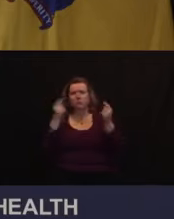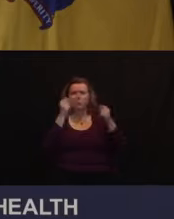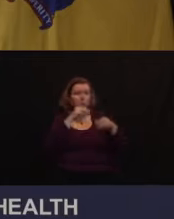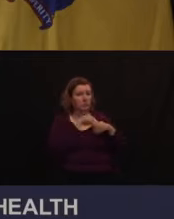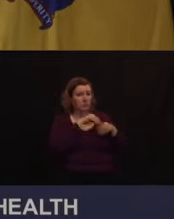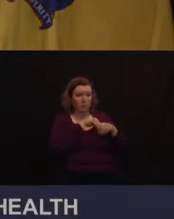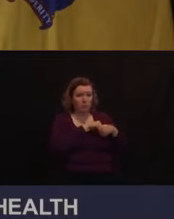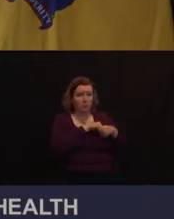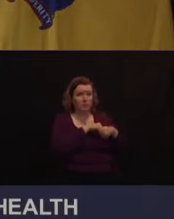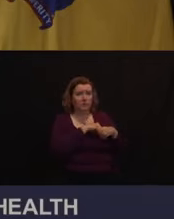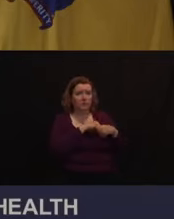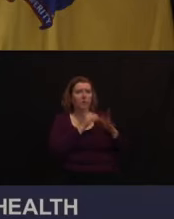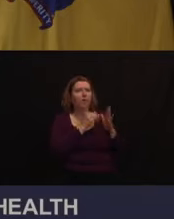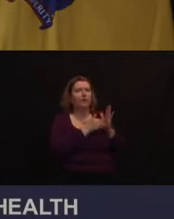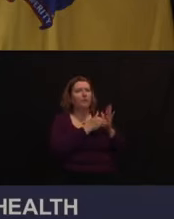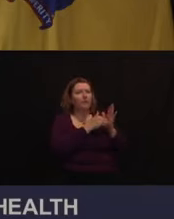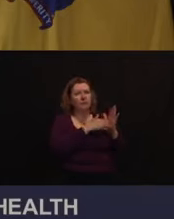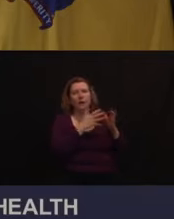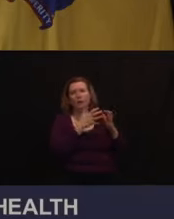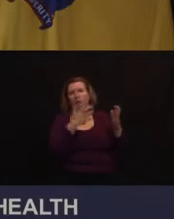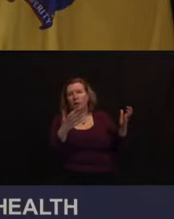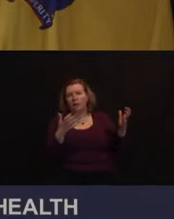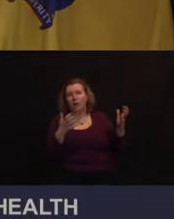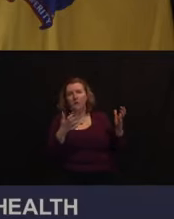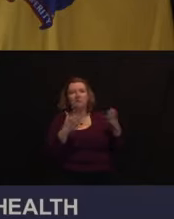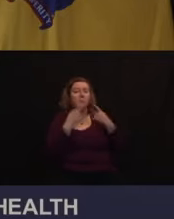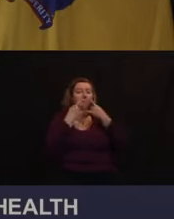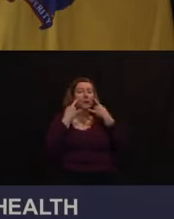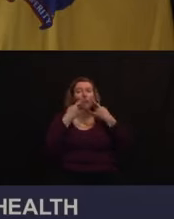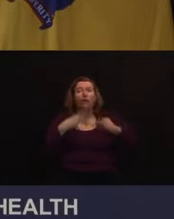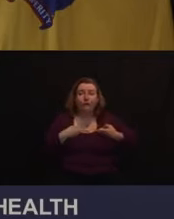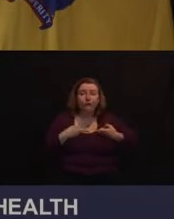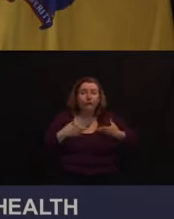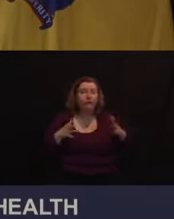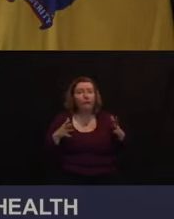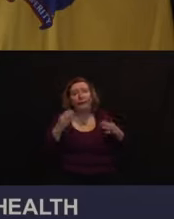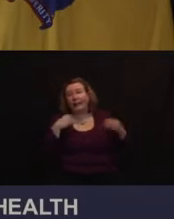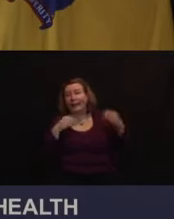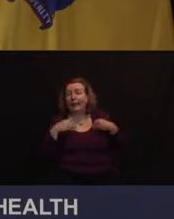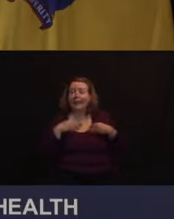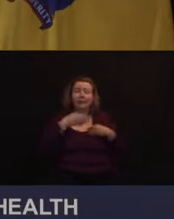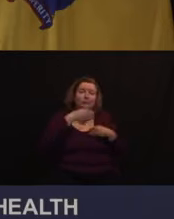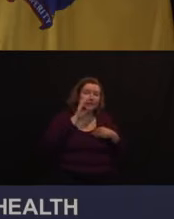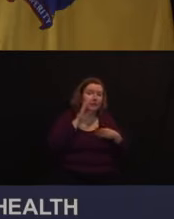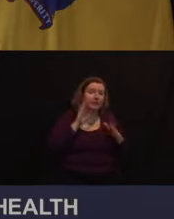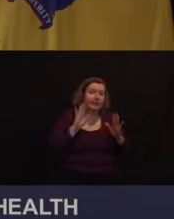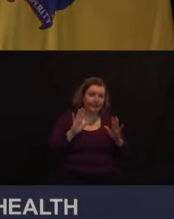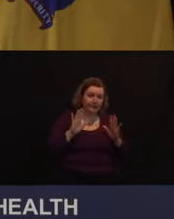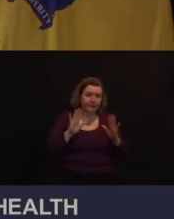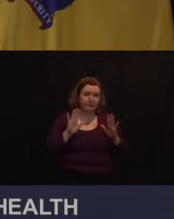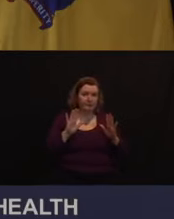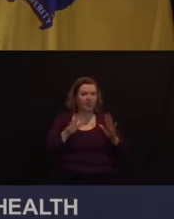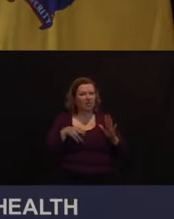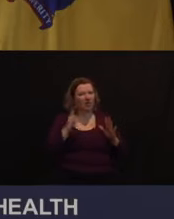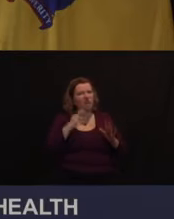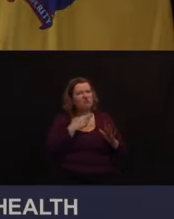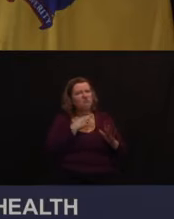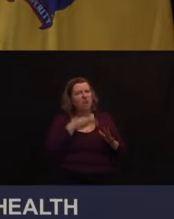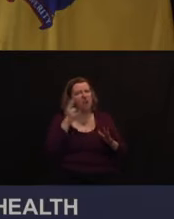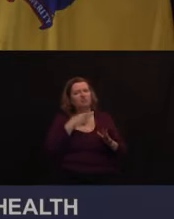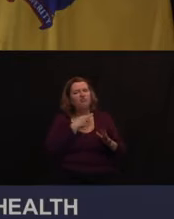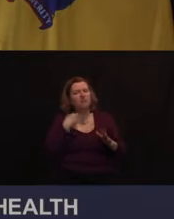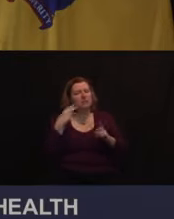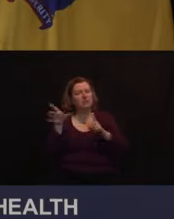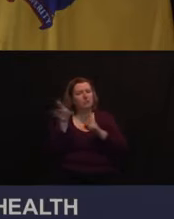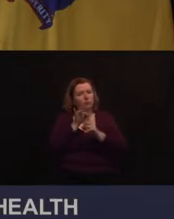indoors a lot, and you have to take these off, probably because you're eating or drinking, you're running a higher risk. There's no question about that.